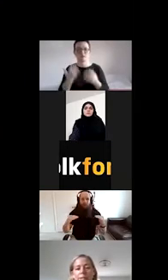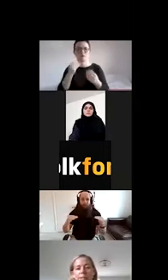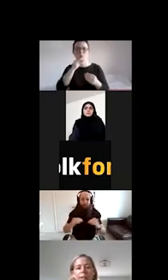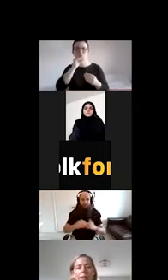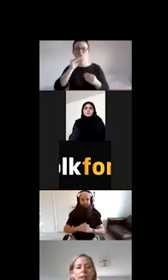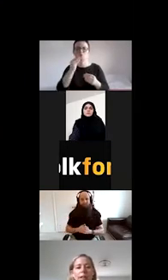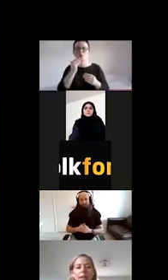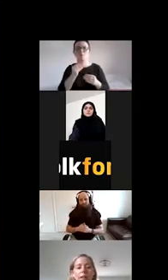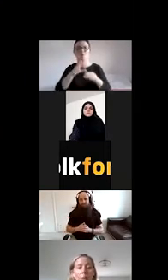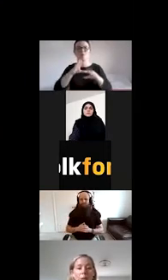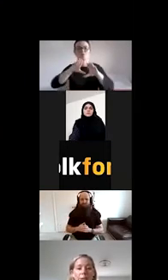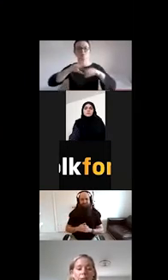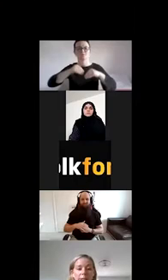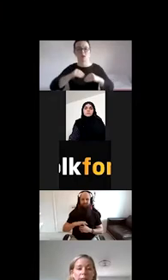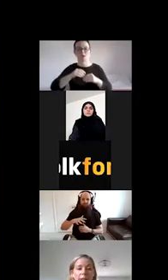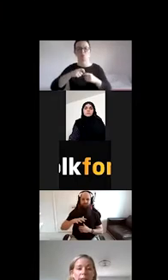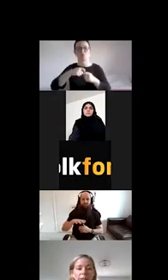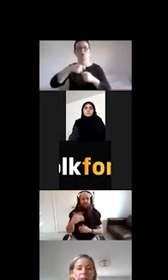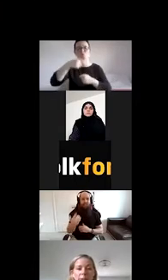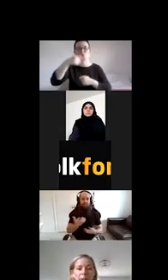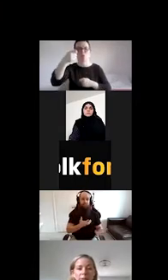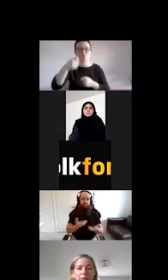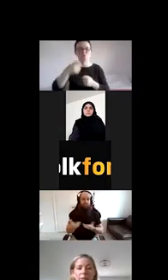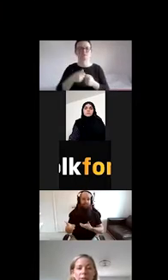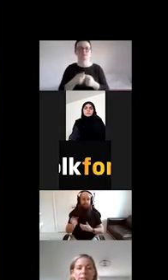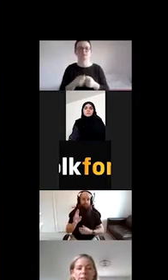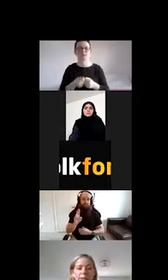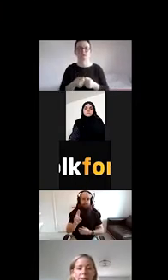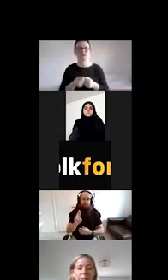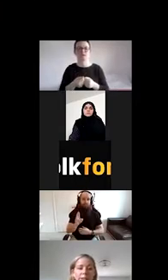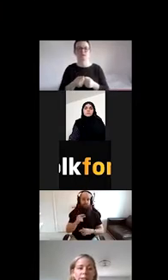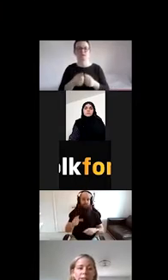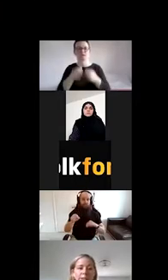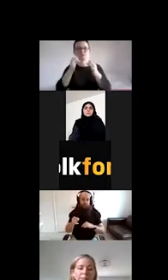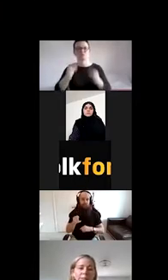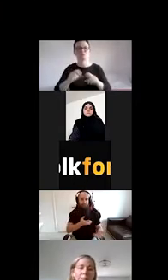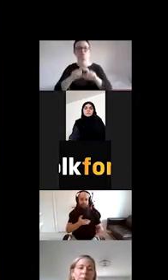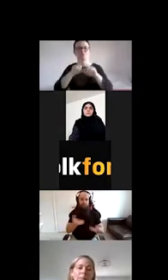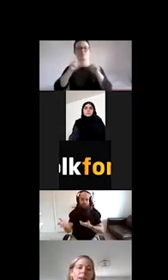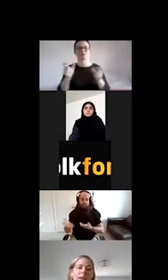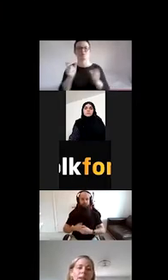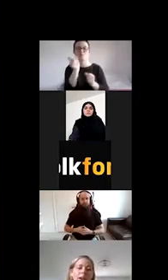That is a weakness that we have identified. And then